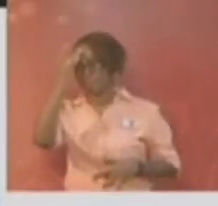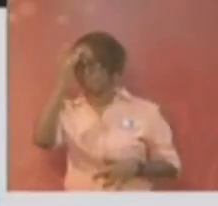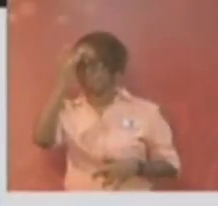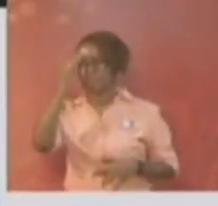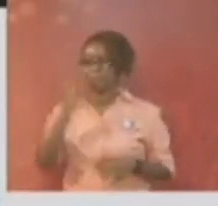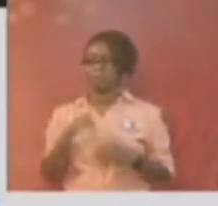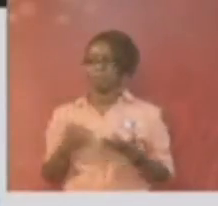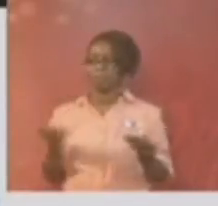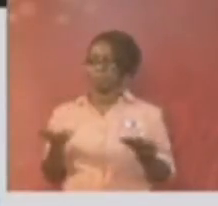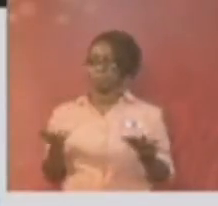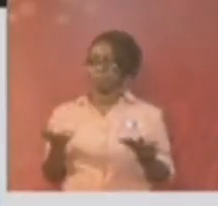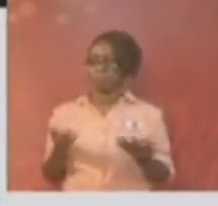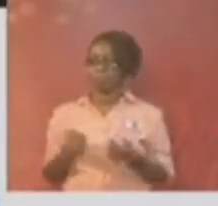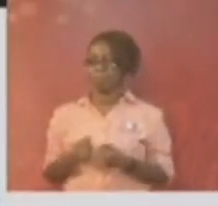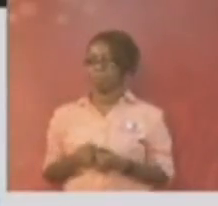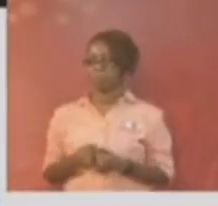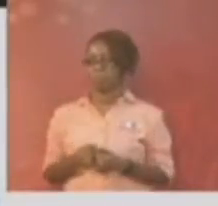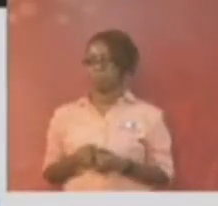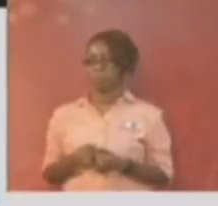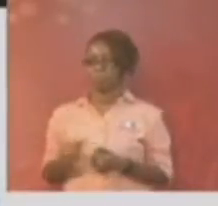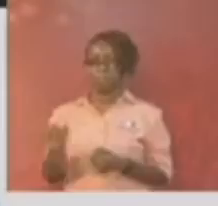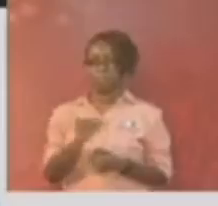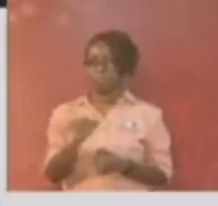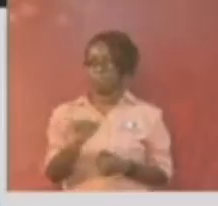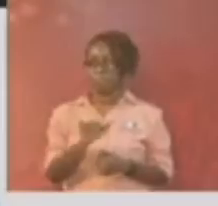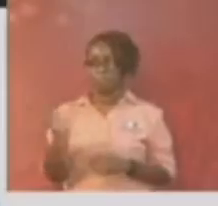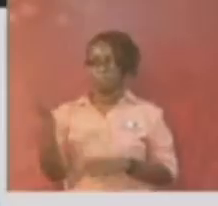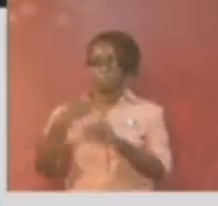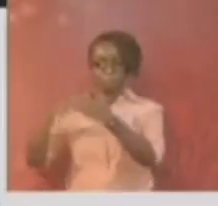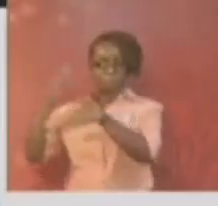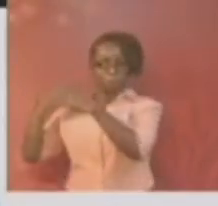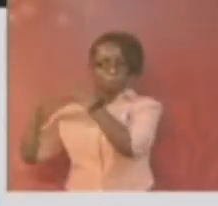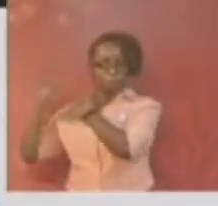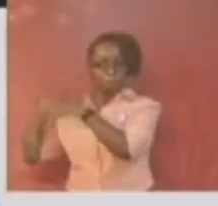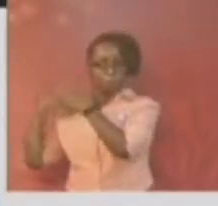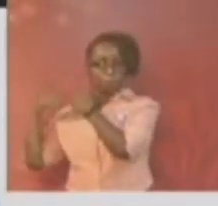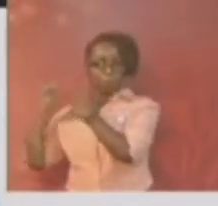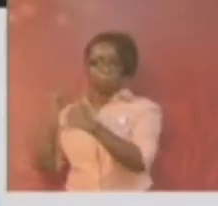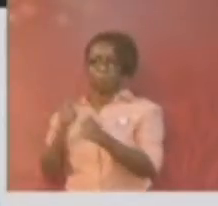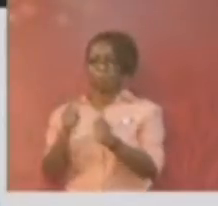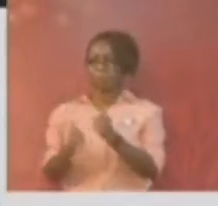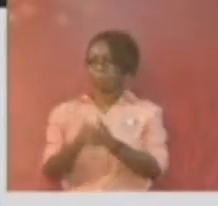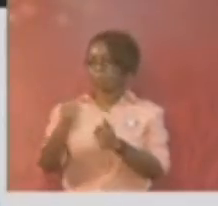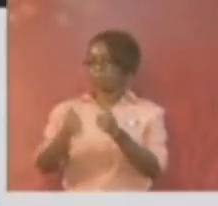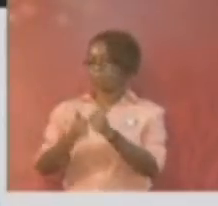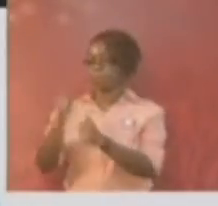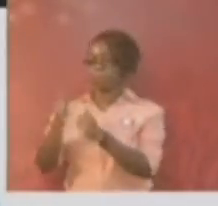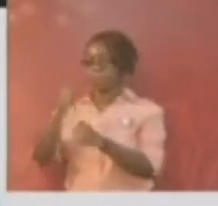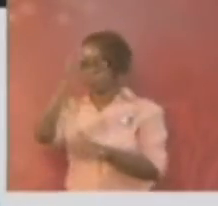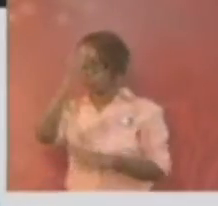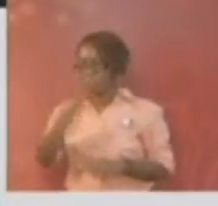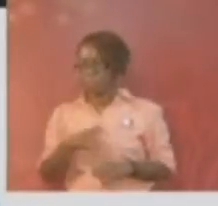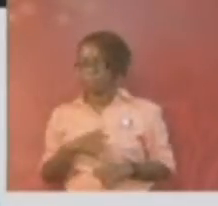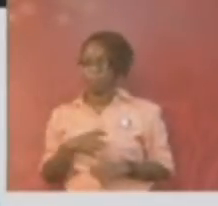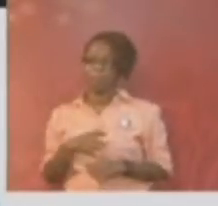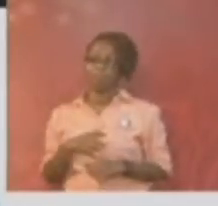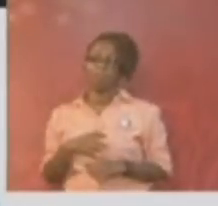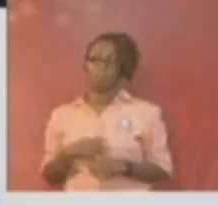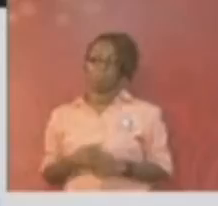cases basically stands as it has in the past, with a slight preponderance of males. You'd see that preponderance,